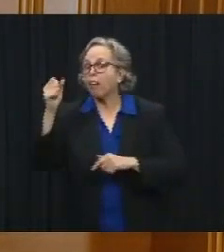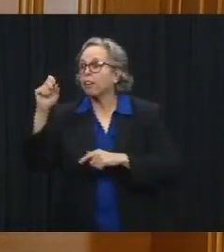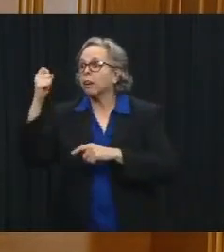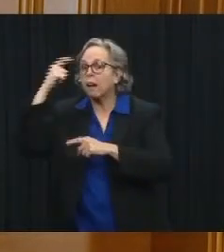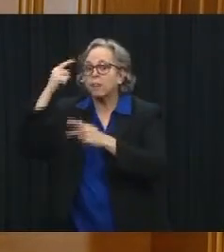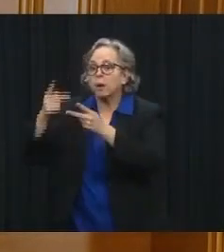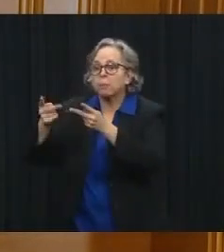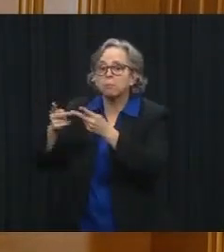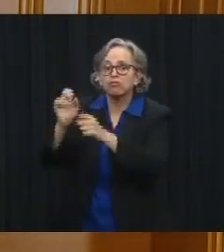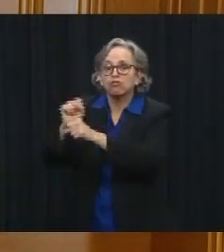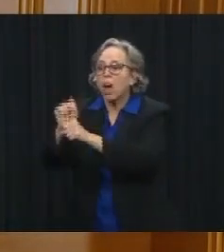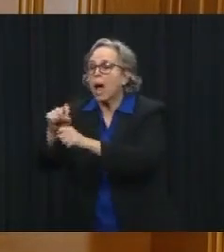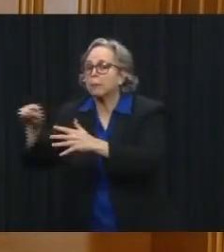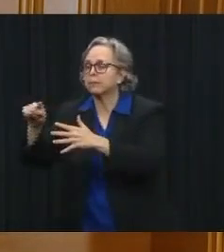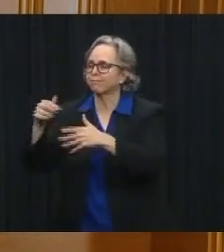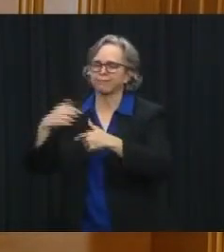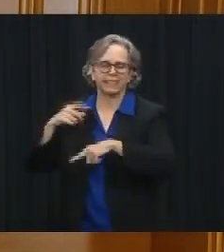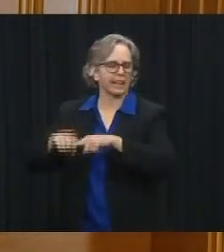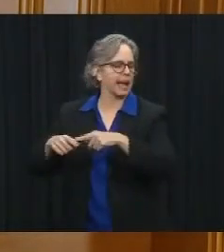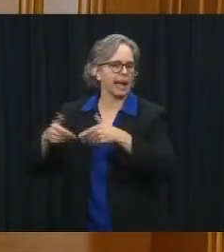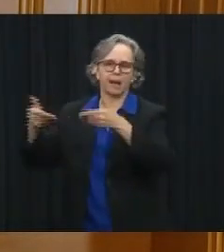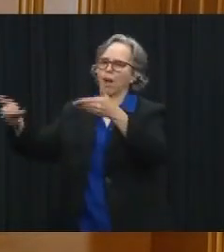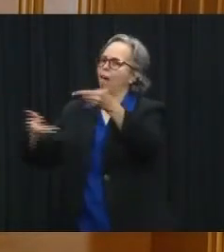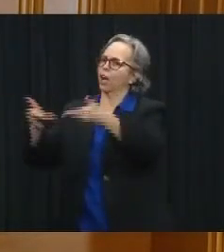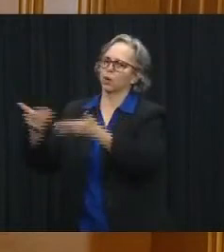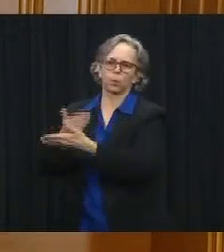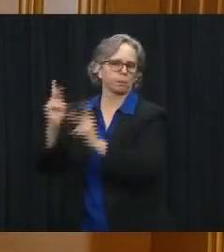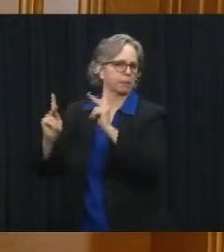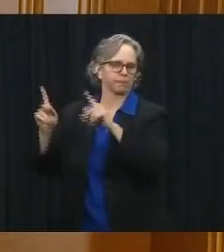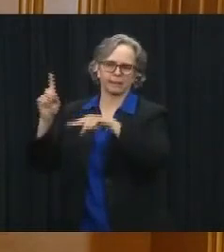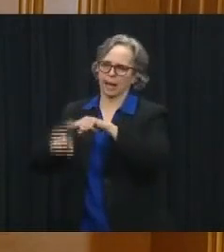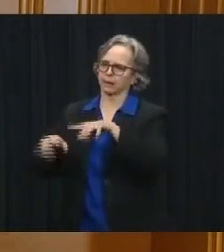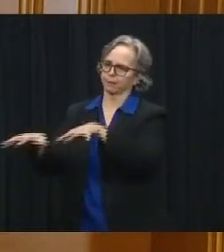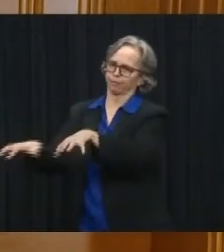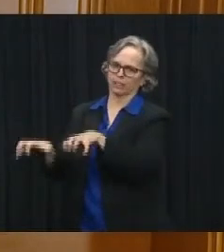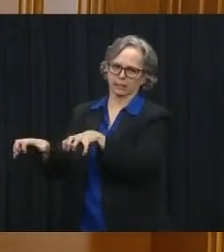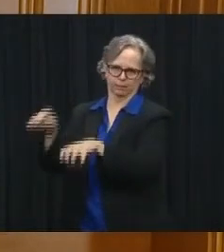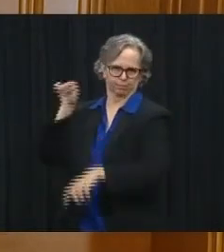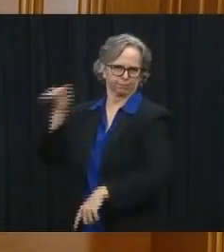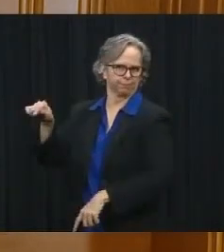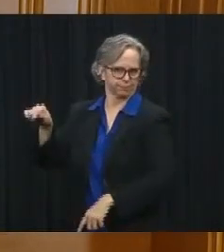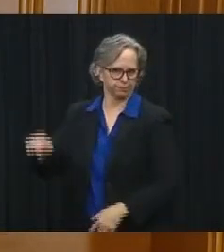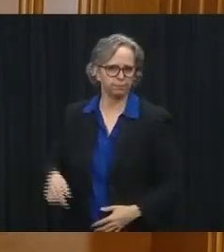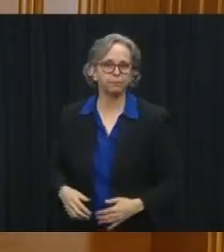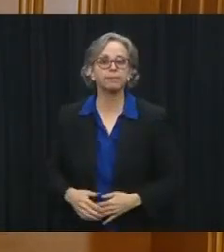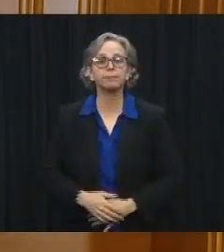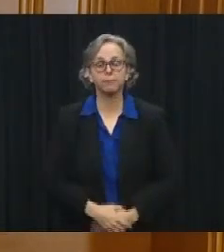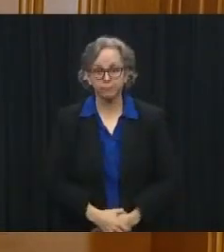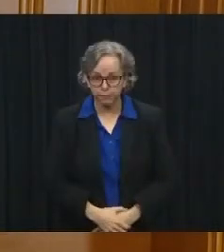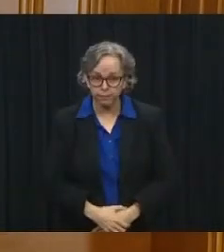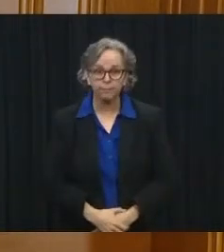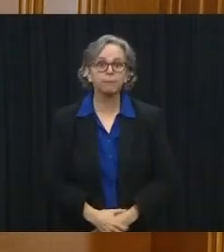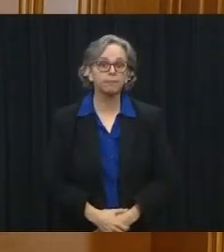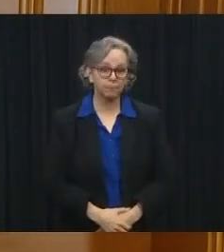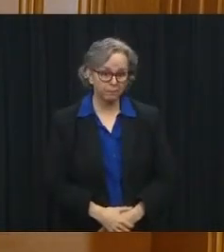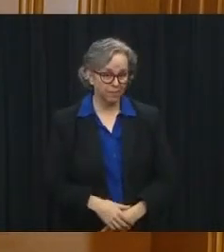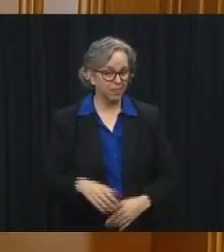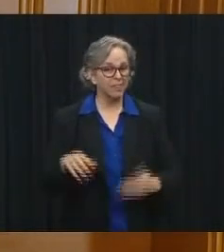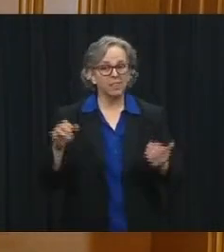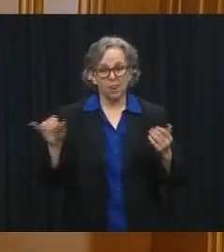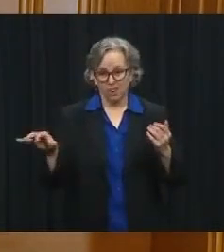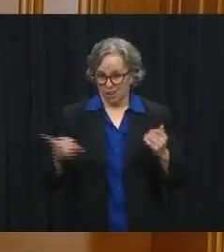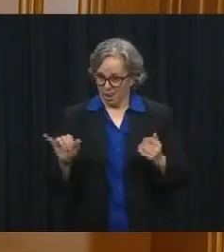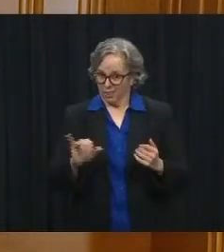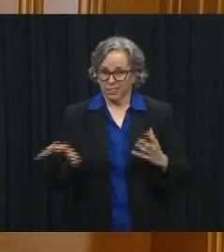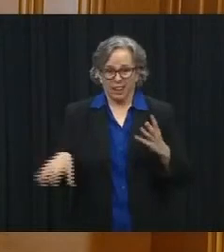is a hiring freeze in effect now. In addition, the freeze in travel that we already put on, that of